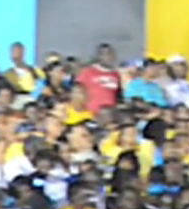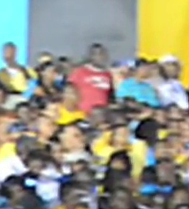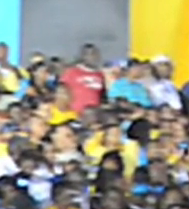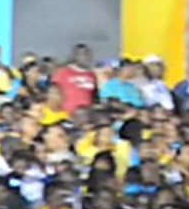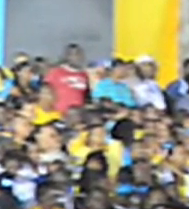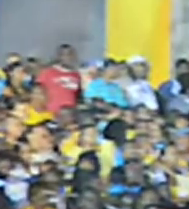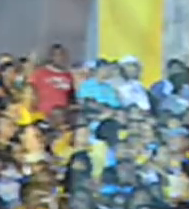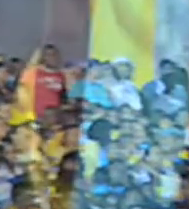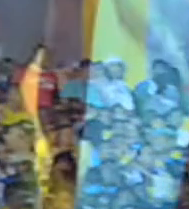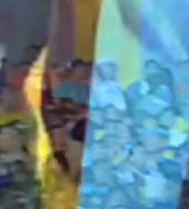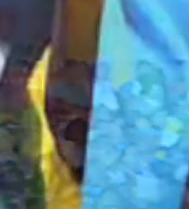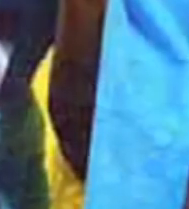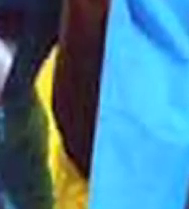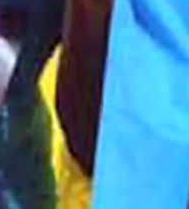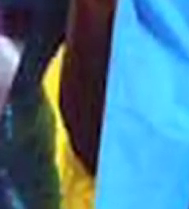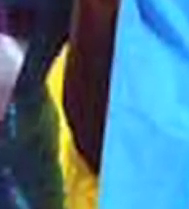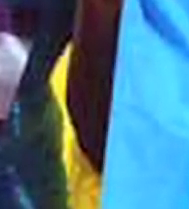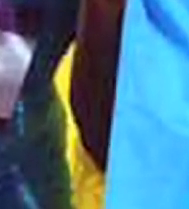life here,